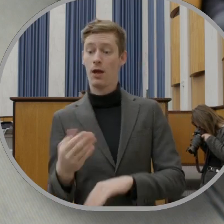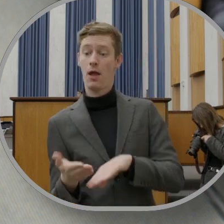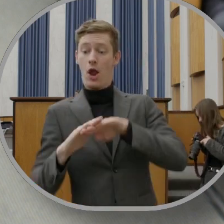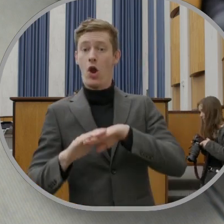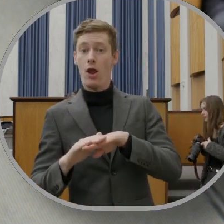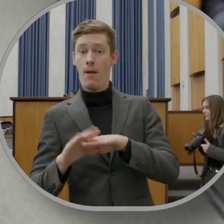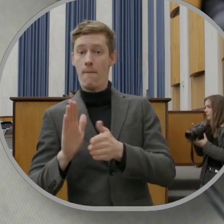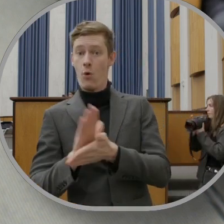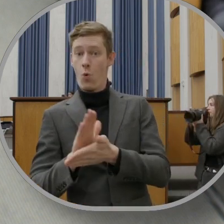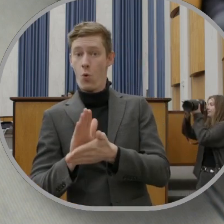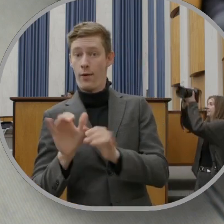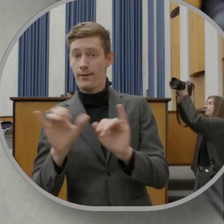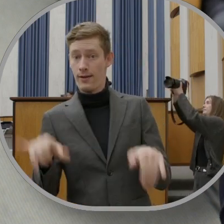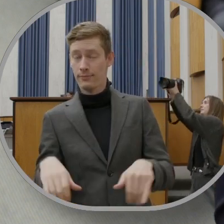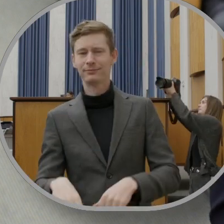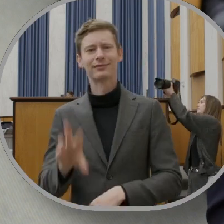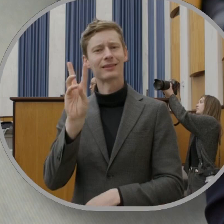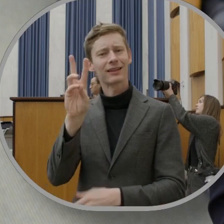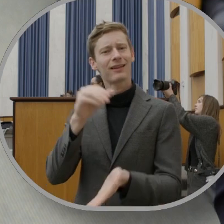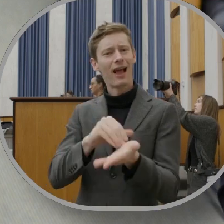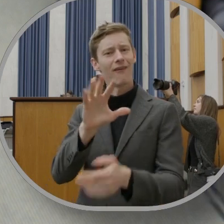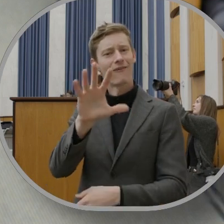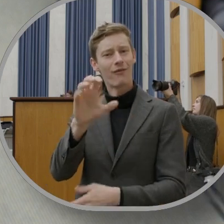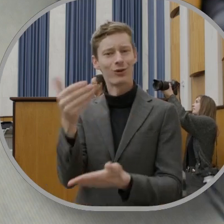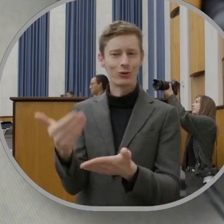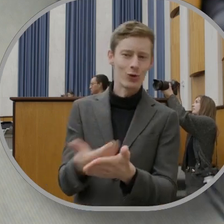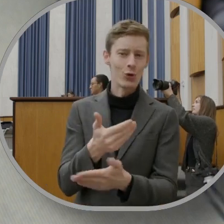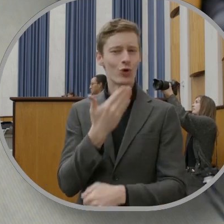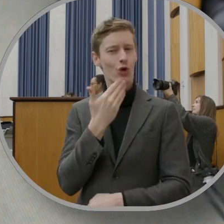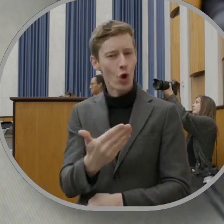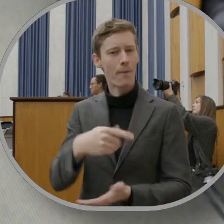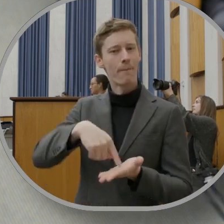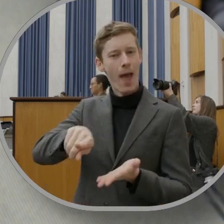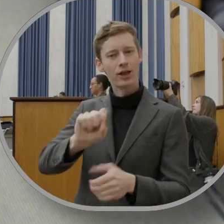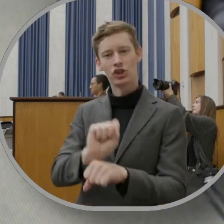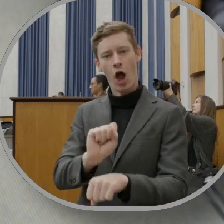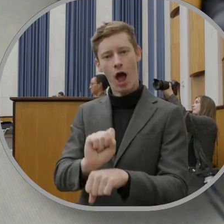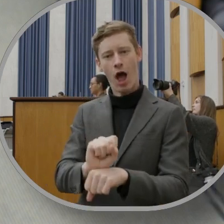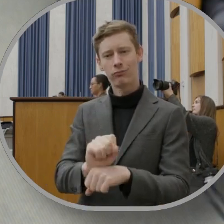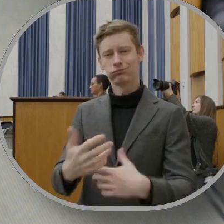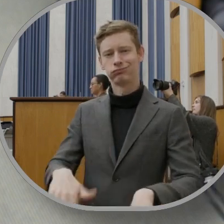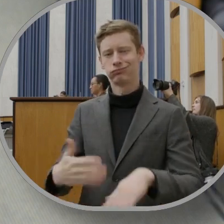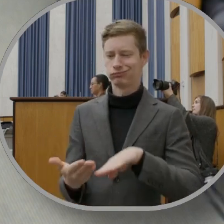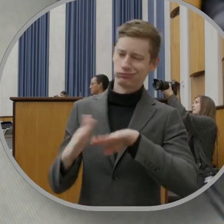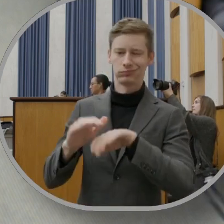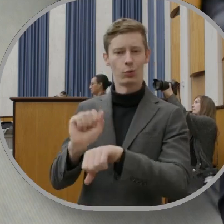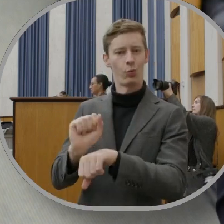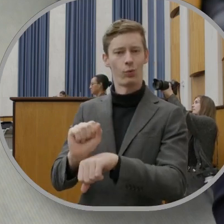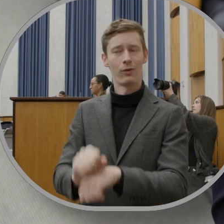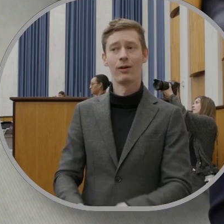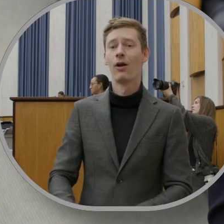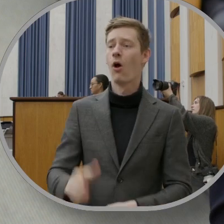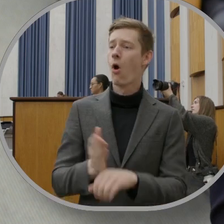schools, more than 6,500 new good paying jobs, over 1,200 lane